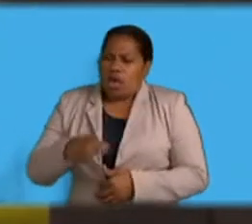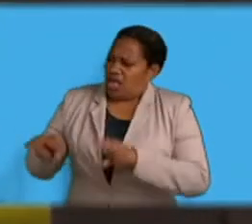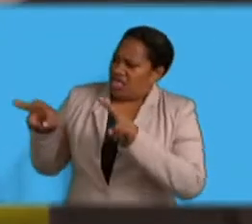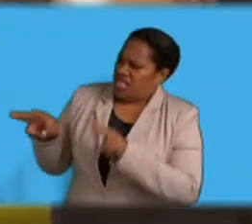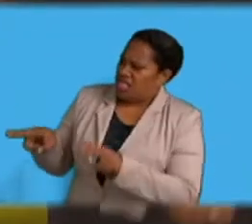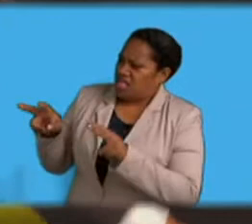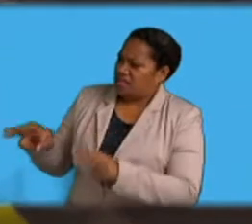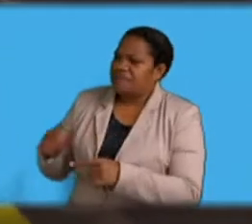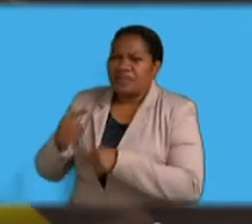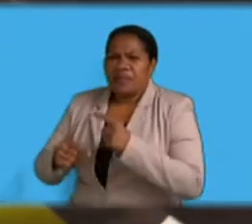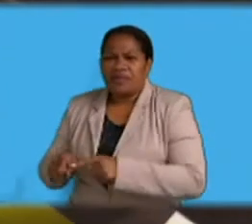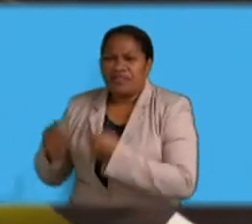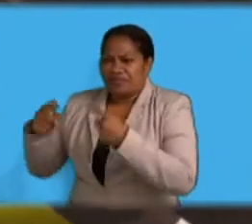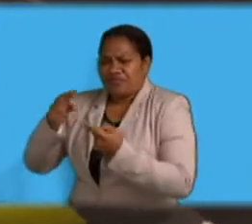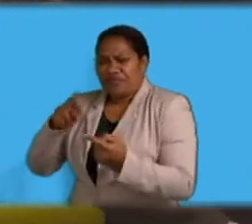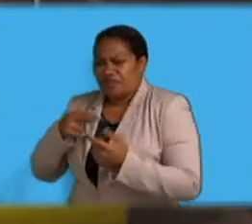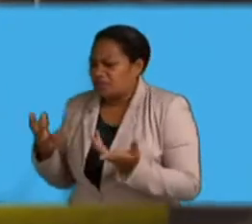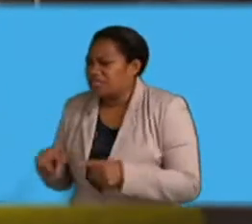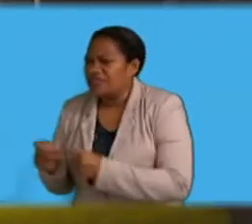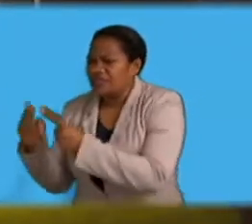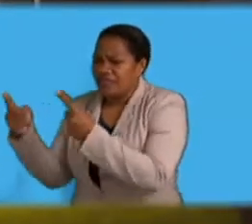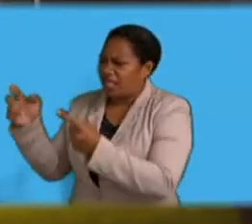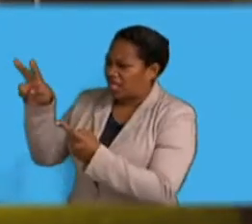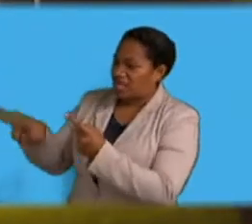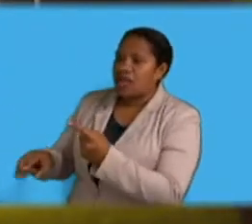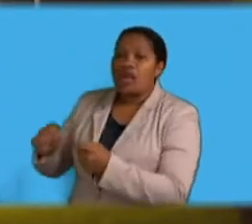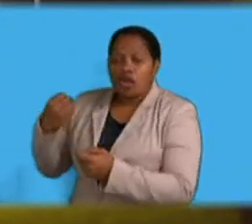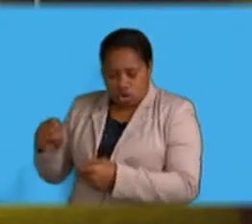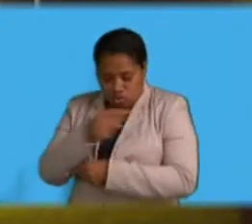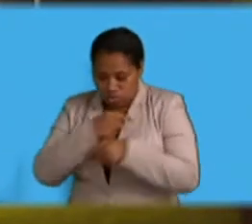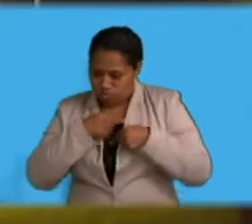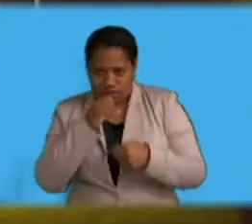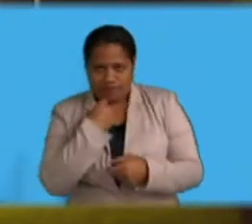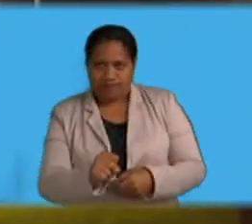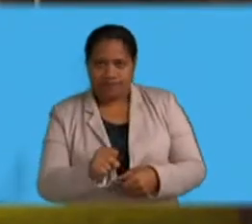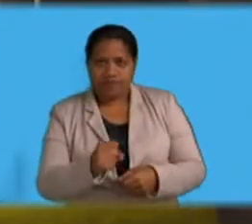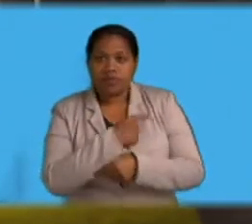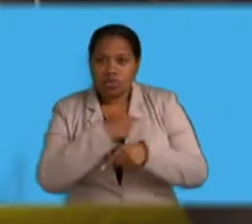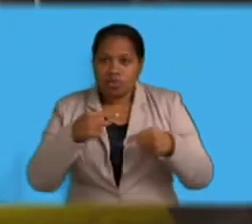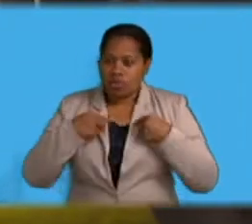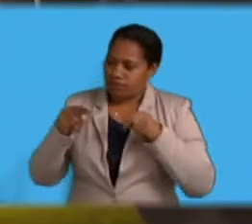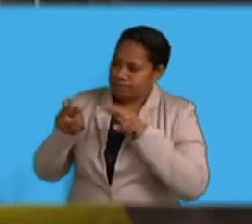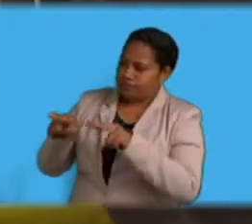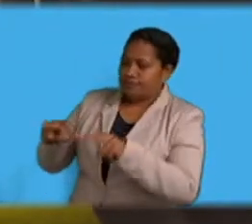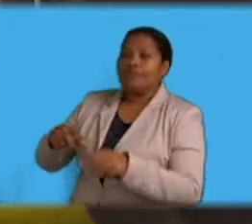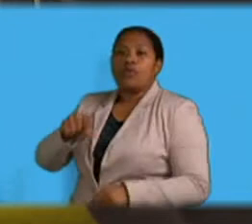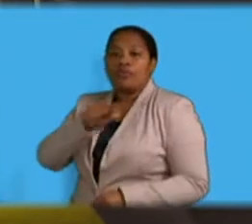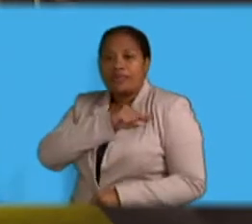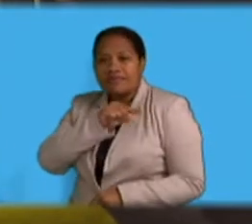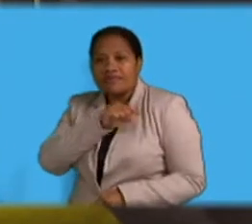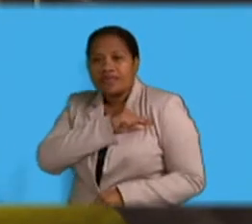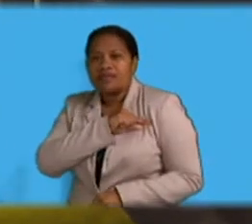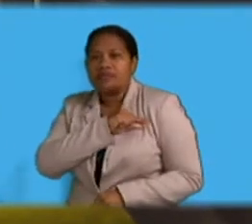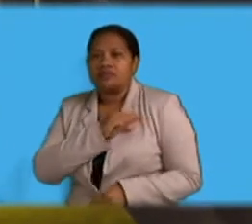we are not. We are obsessed with people, appointing people on merit, on criteria. And most of all, Madam